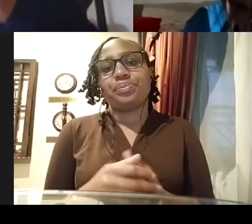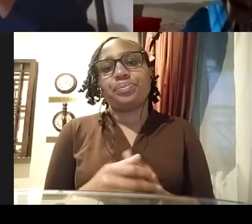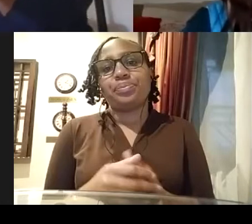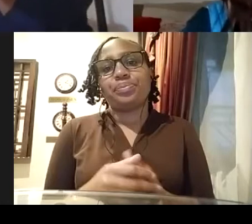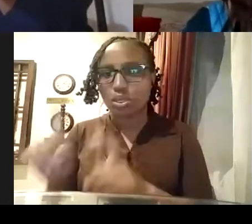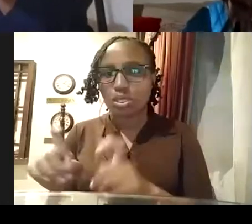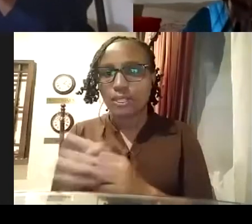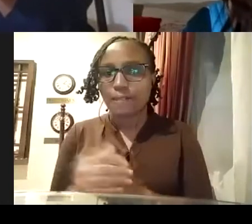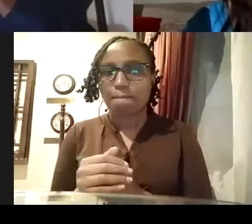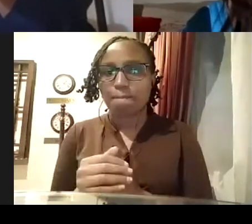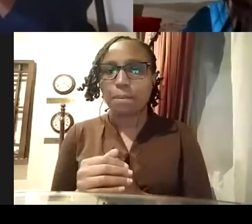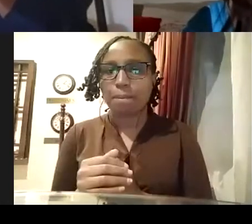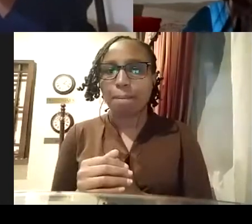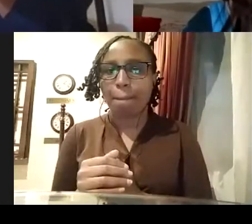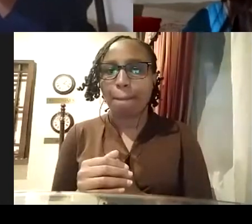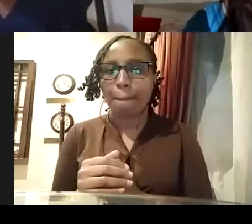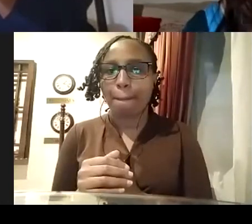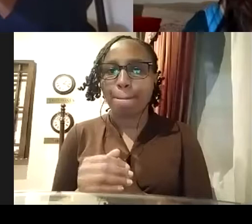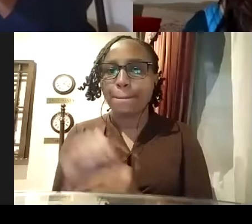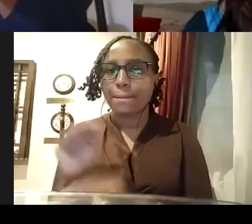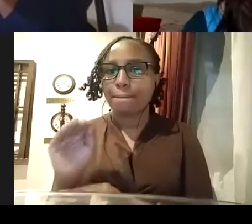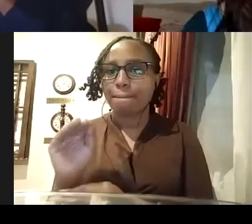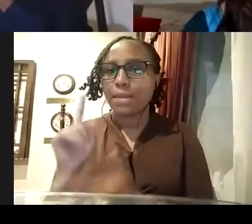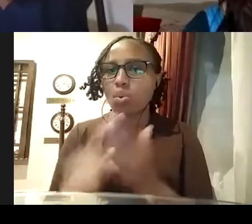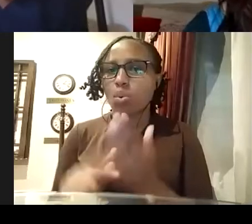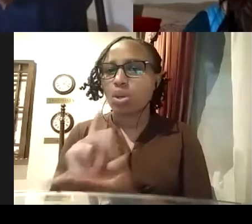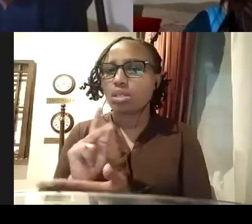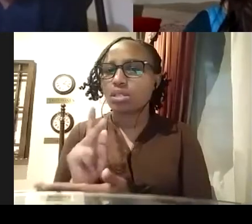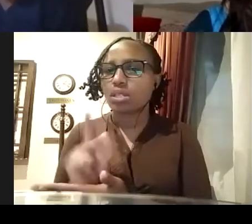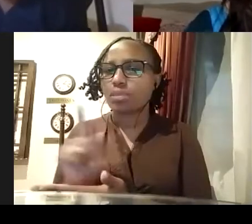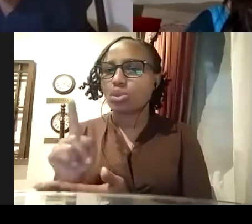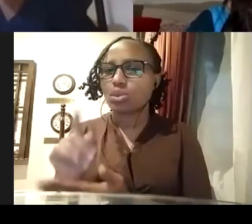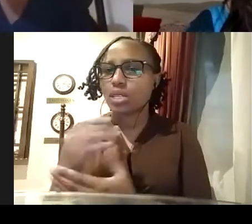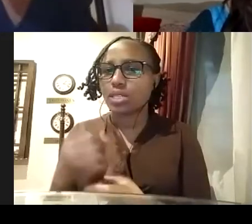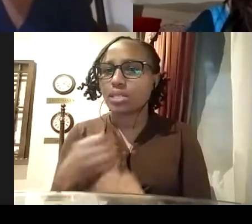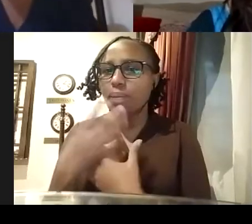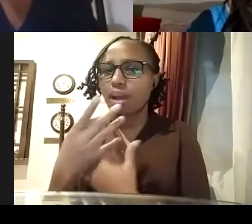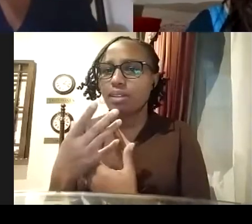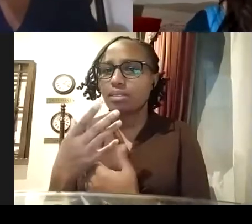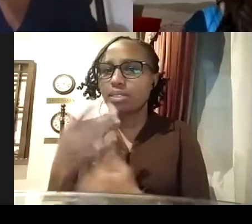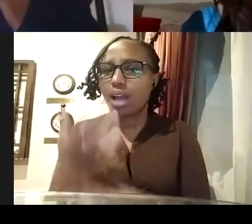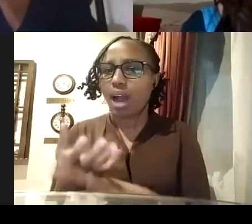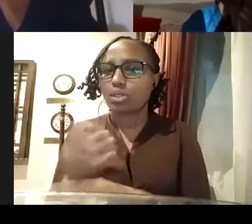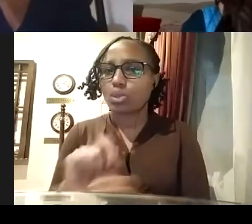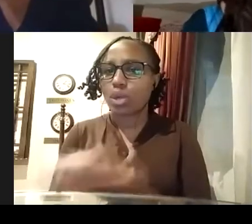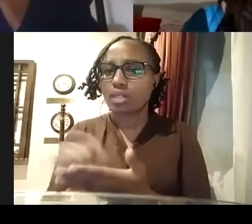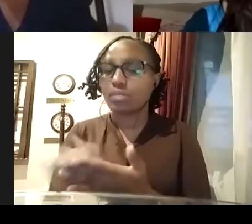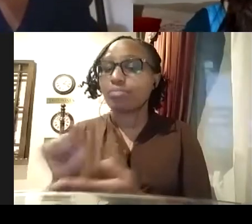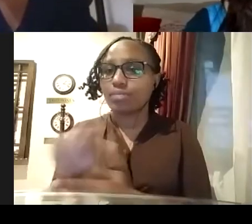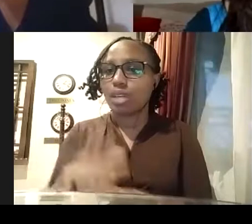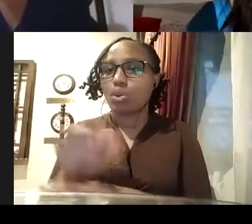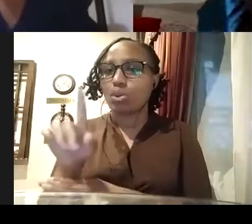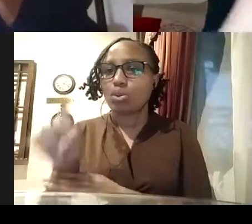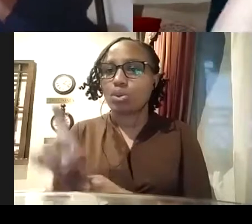questions. So Jill is asking, what kept you inspired on days it was hard to write? Which is a good question. A really good